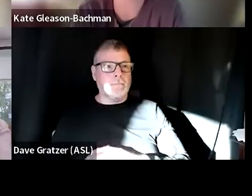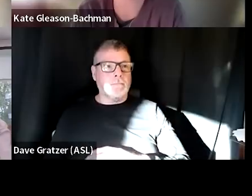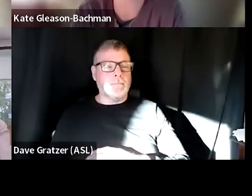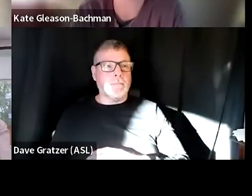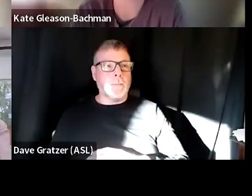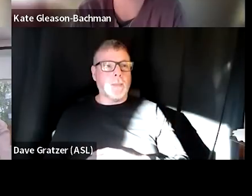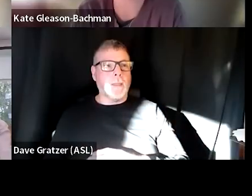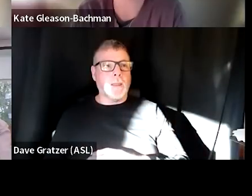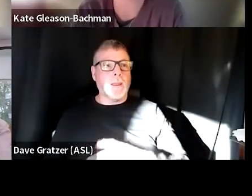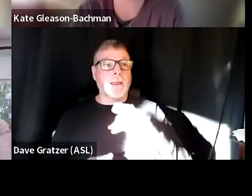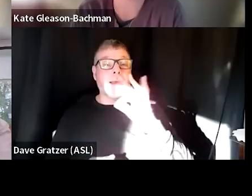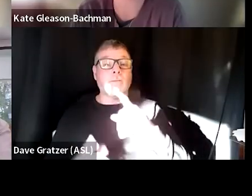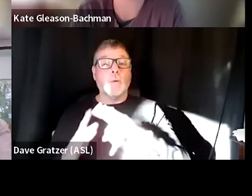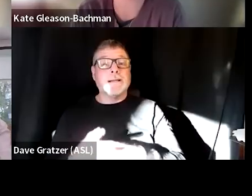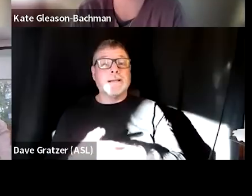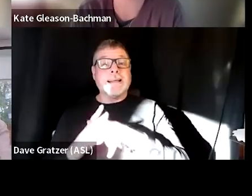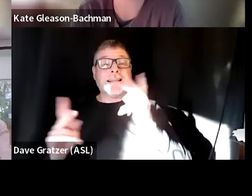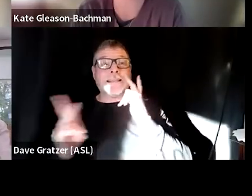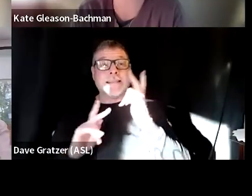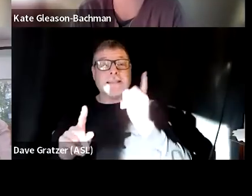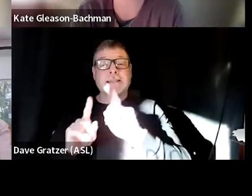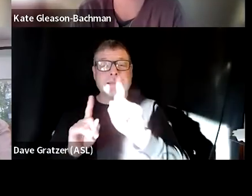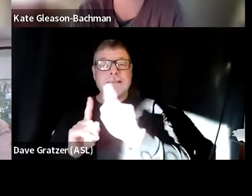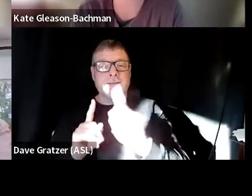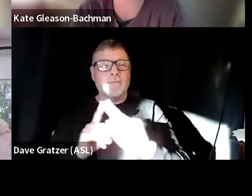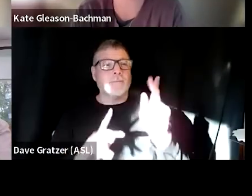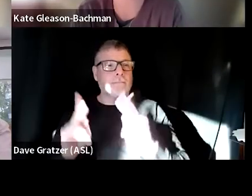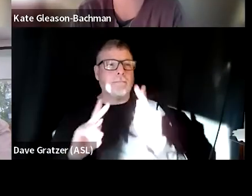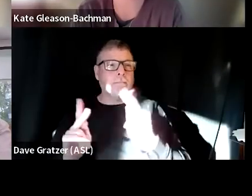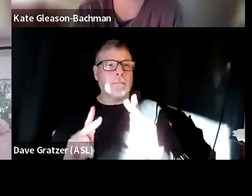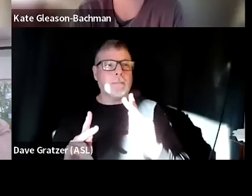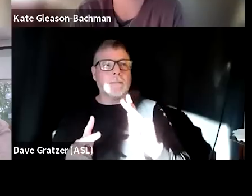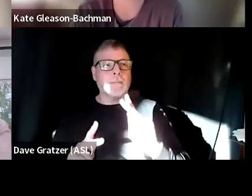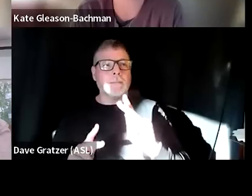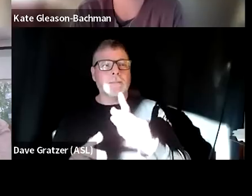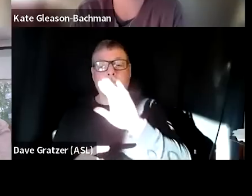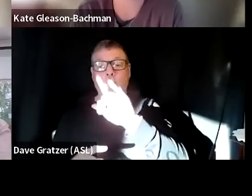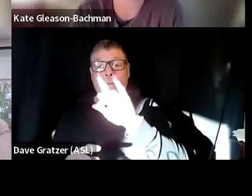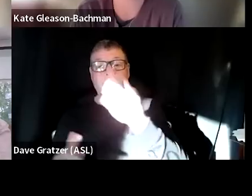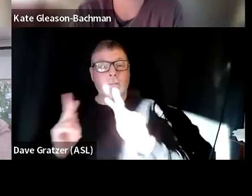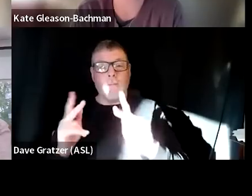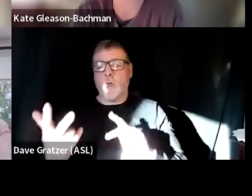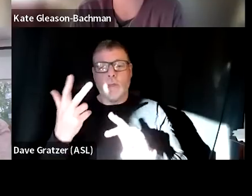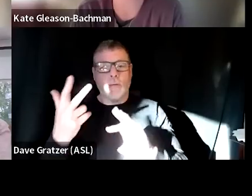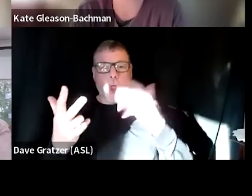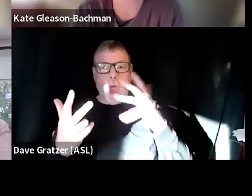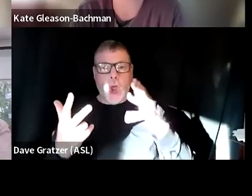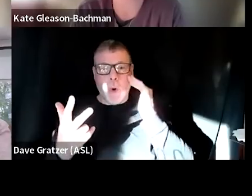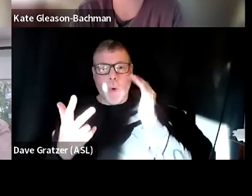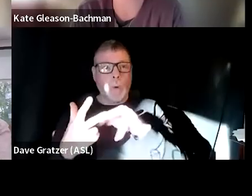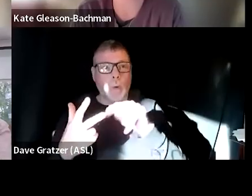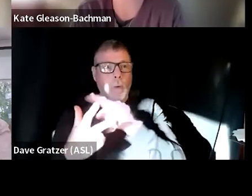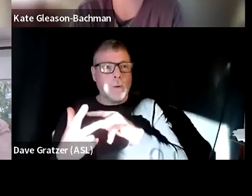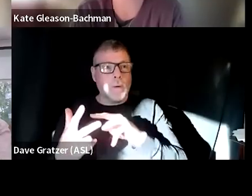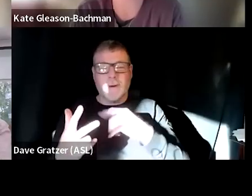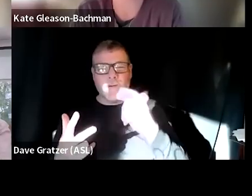enough rapport that you start to see people in different encampments, you know what I mean? So it's like we could walk in 25 people, and there's 3 of them we already know, and we're 20 miles away from where we